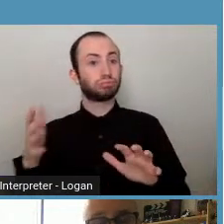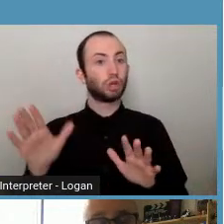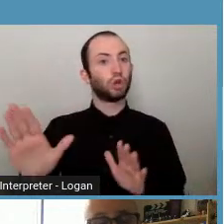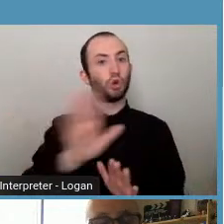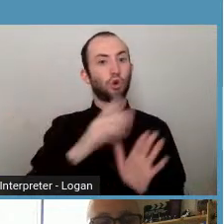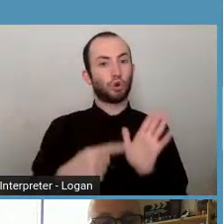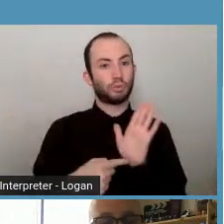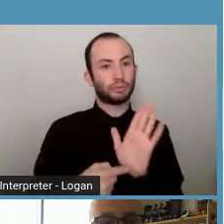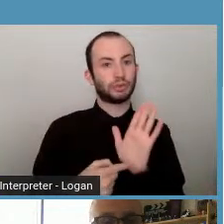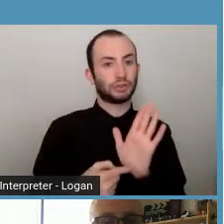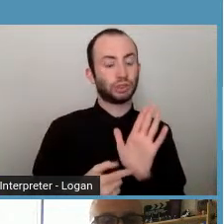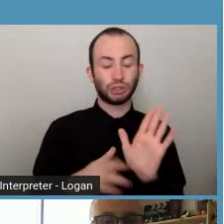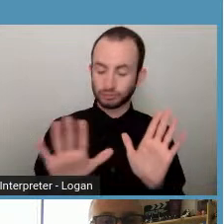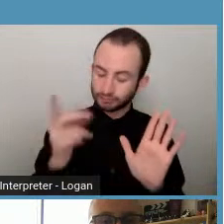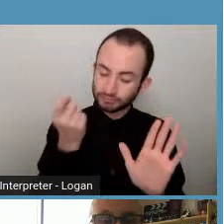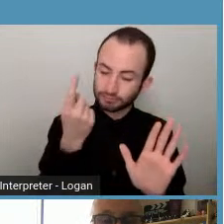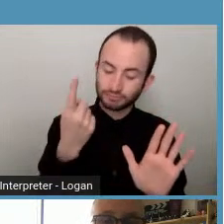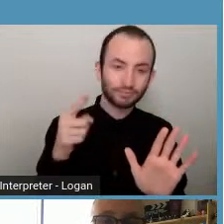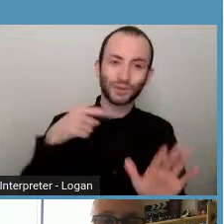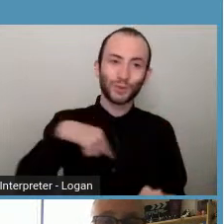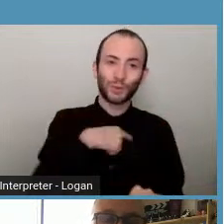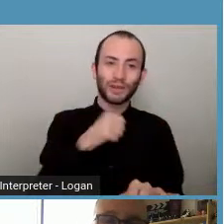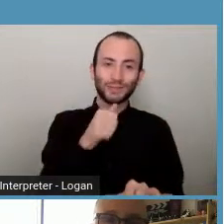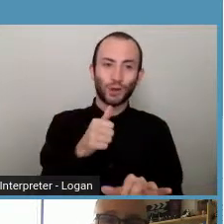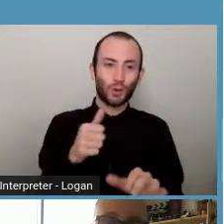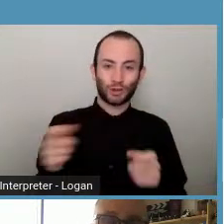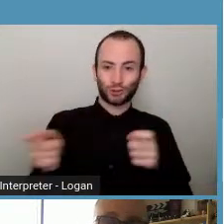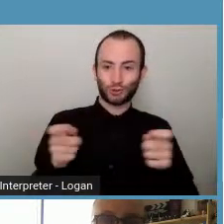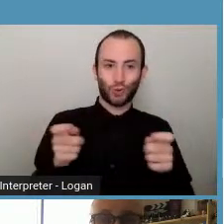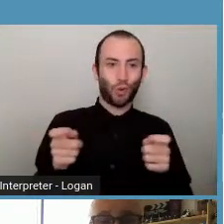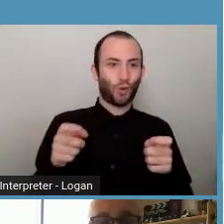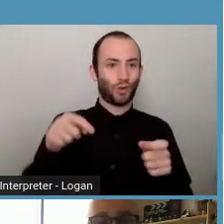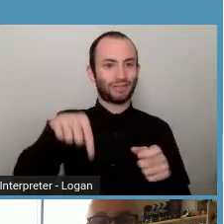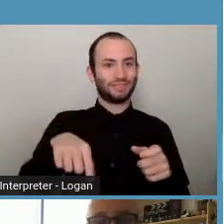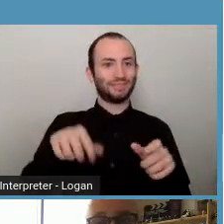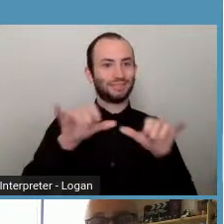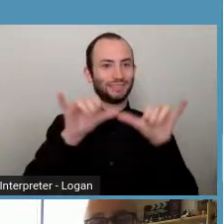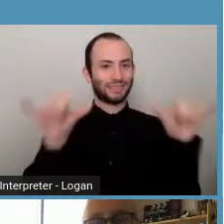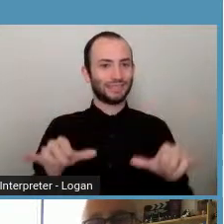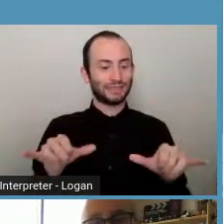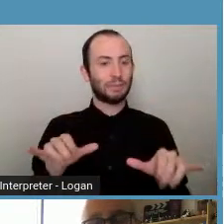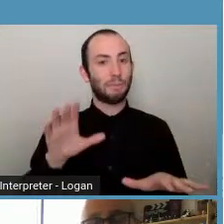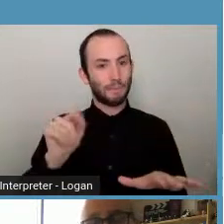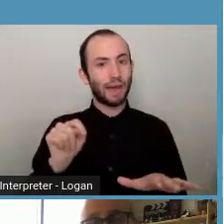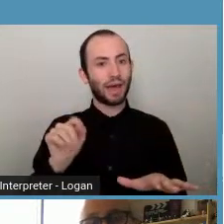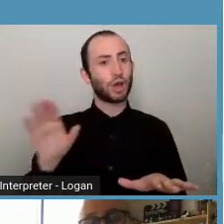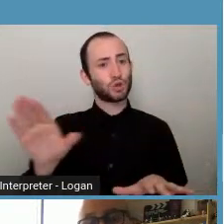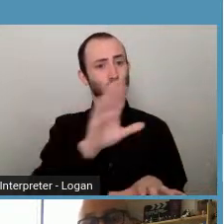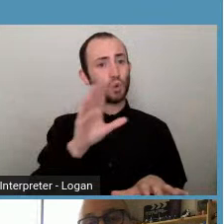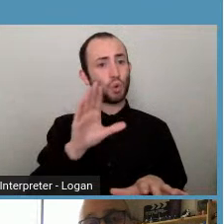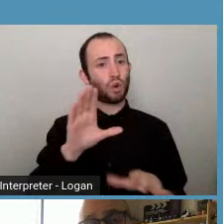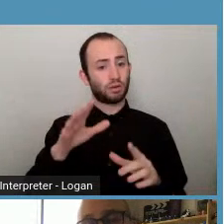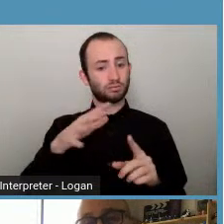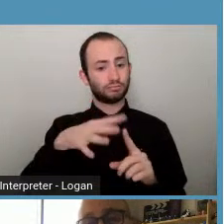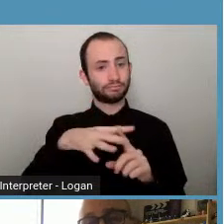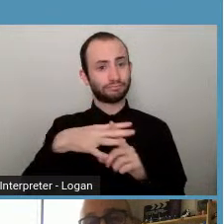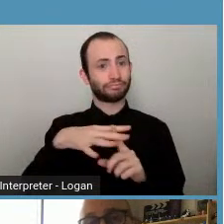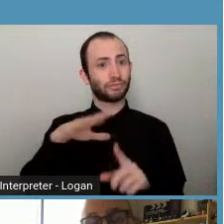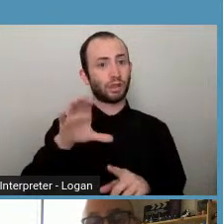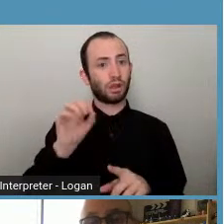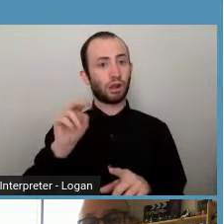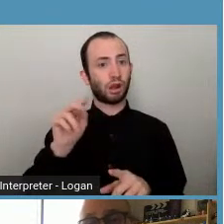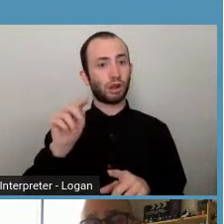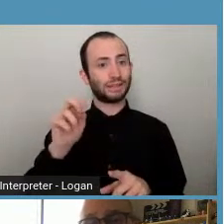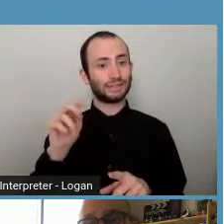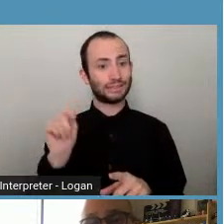that we don't control these platforms, but you do control the content. So, if we want to ensure that we present our